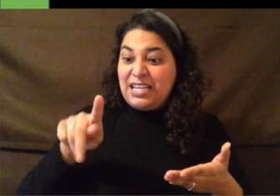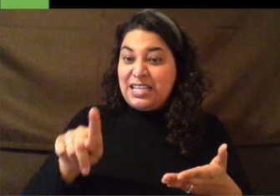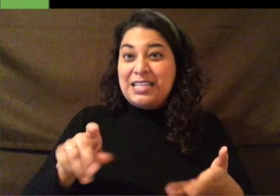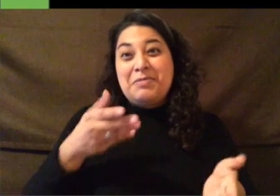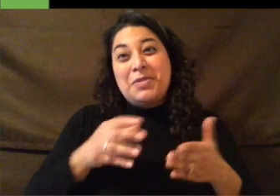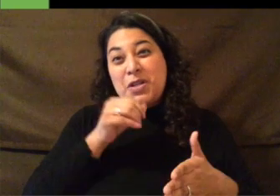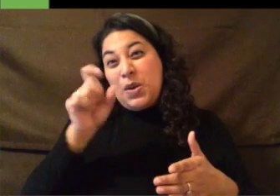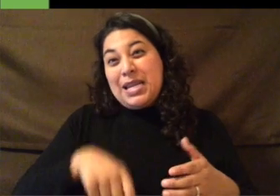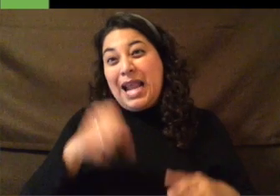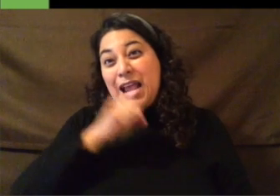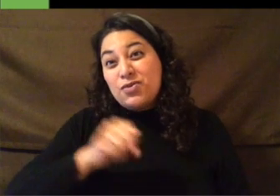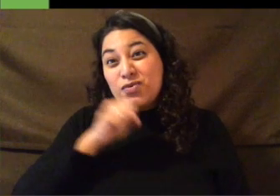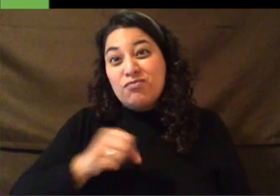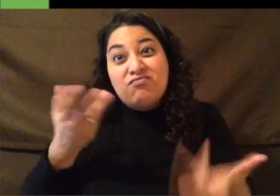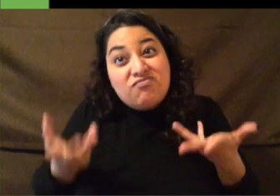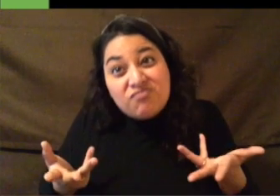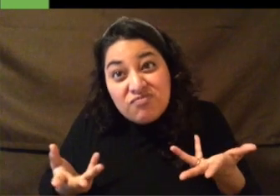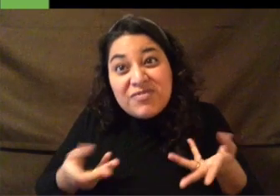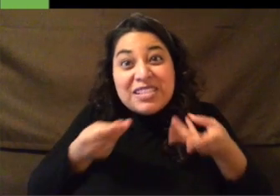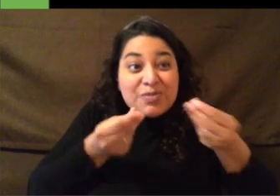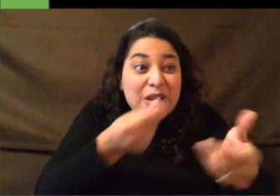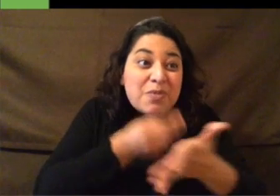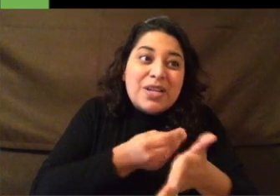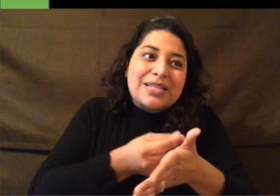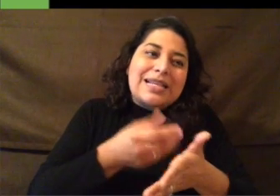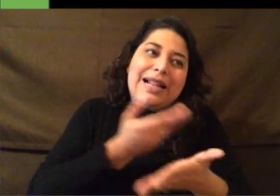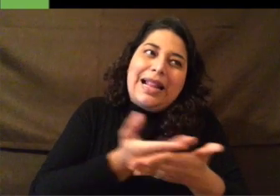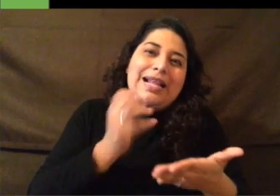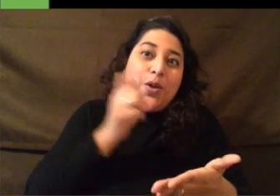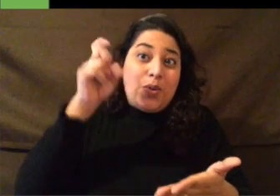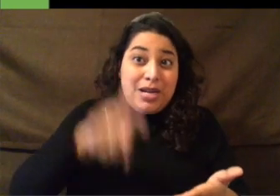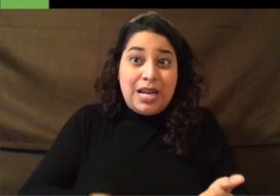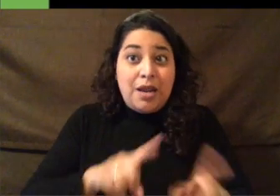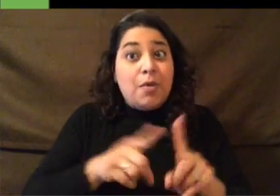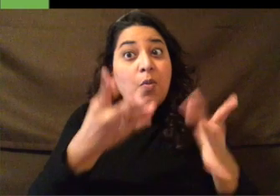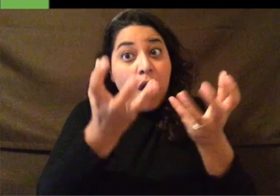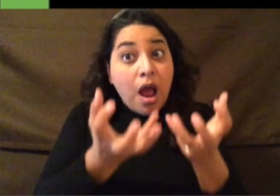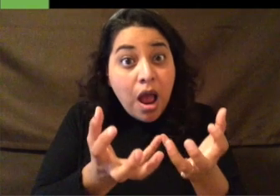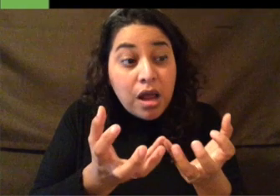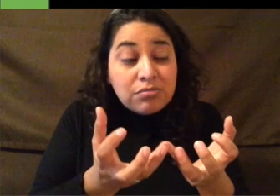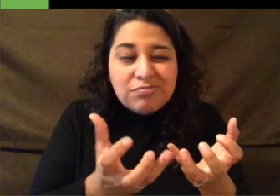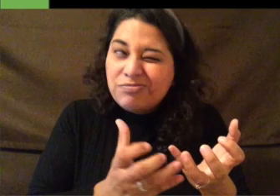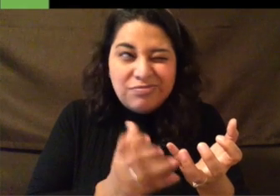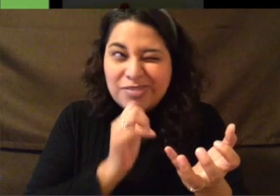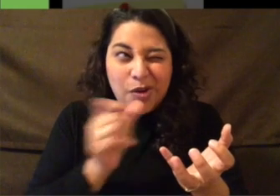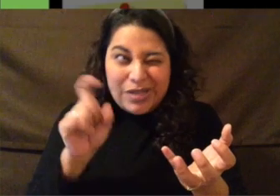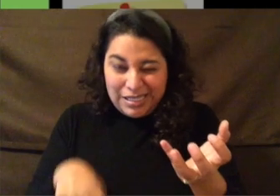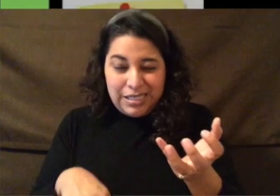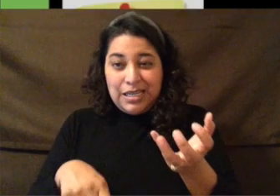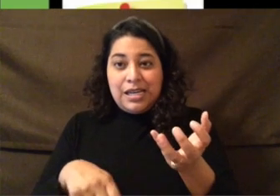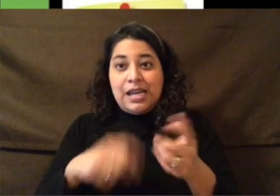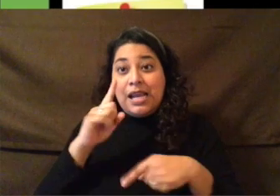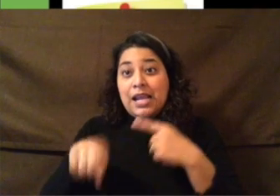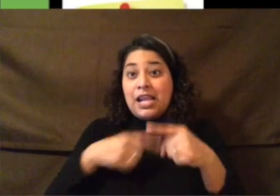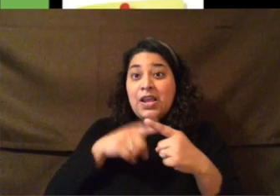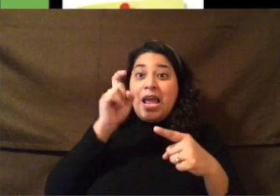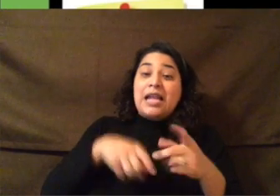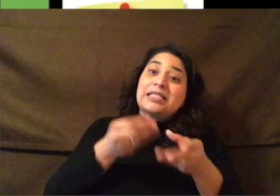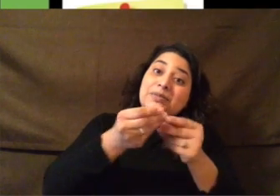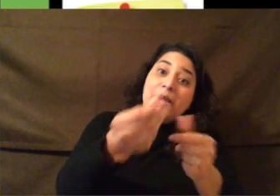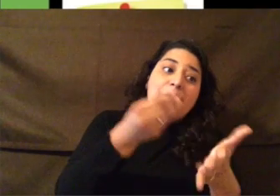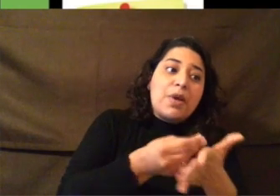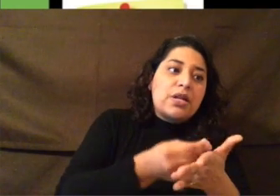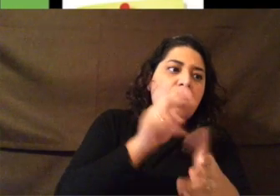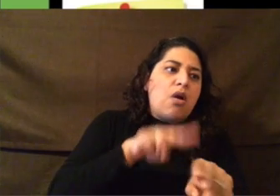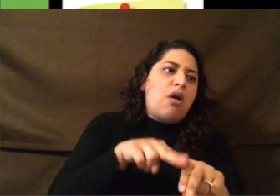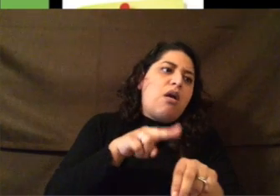Maybe we don't need that pint of ice cream. So sometimes we spend money on things that we don't need, but we want them. And then you have to